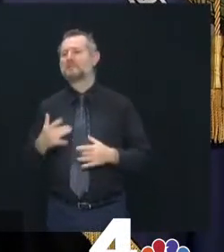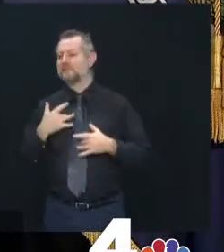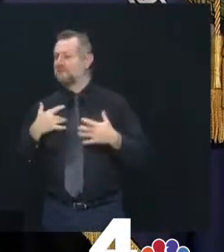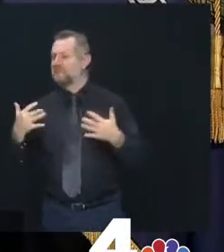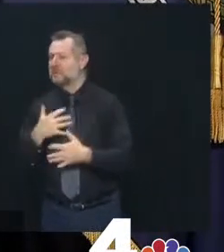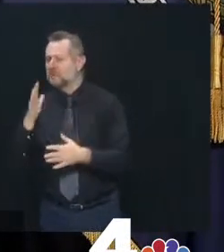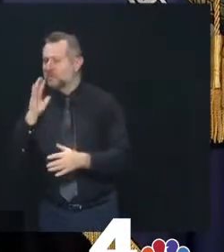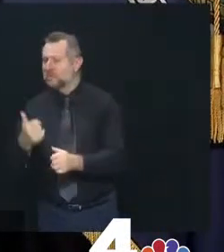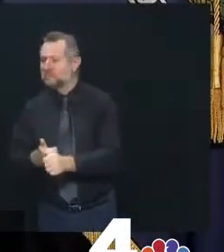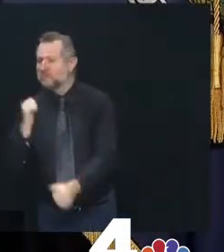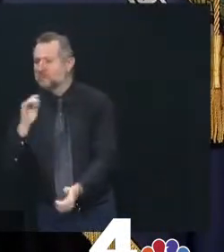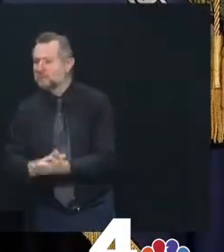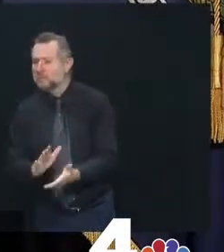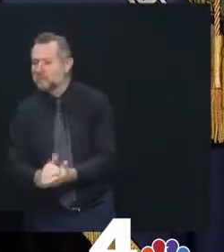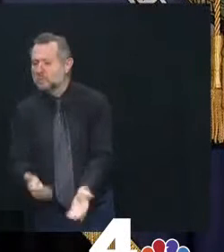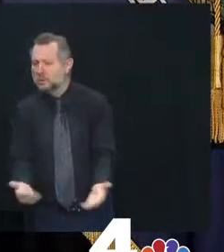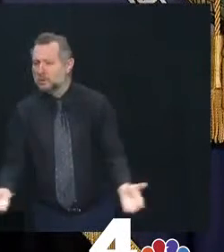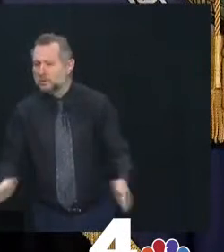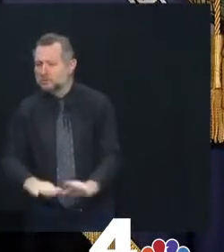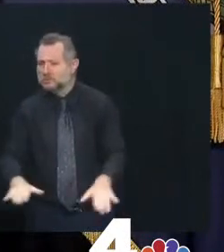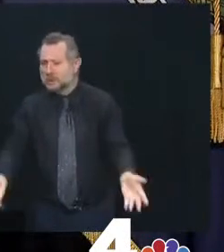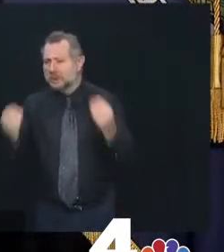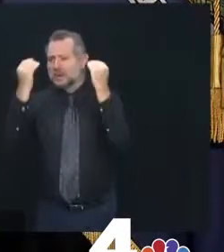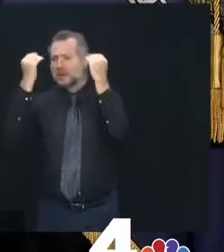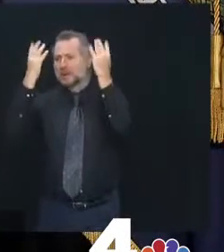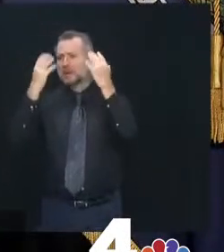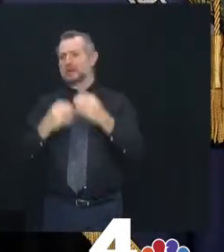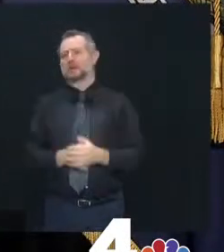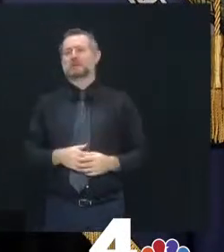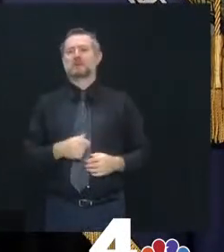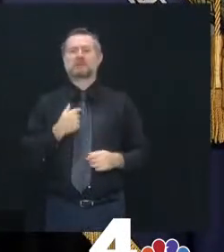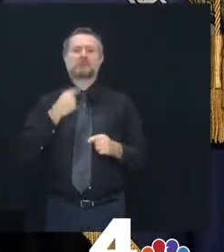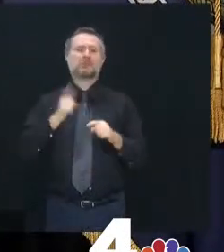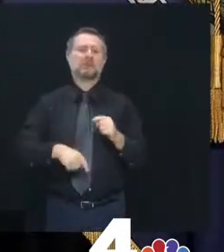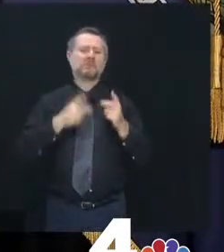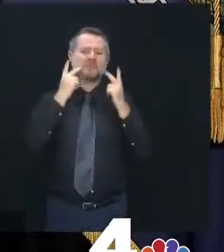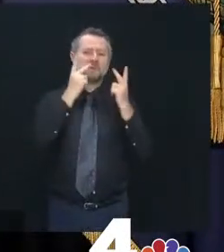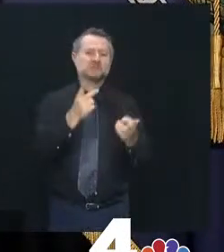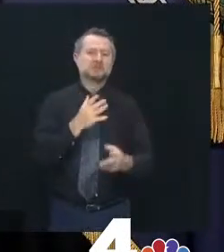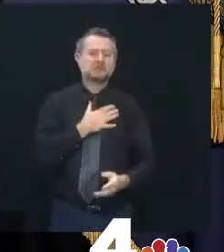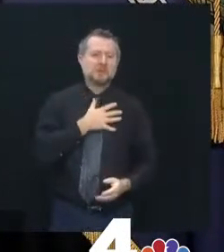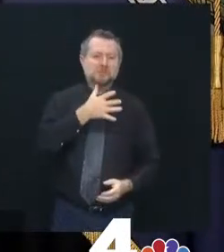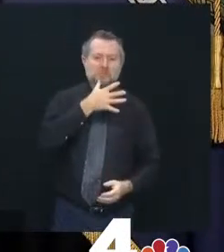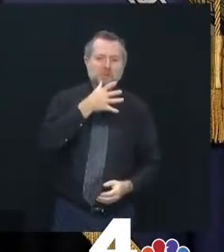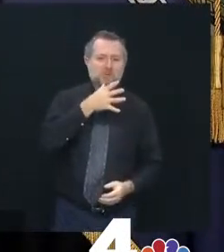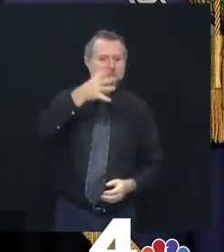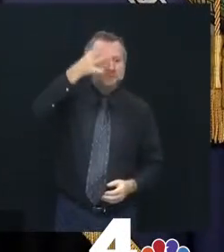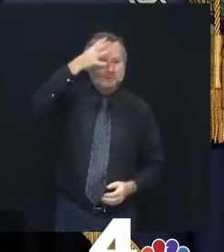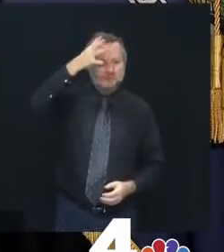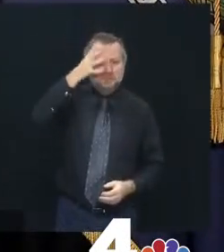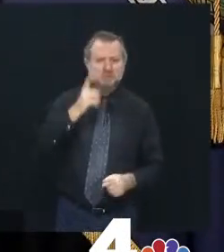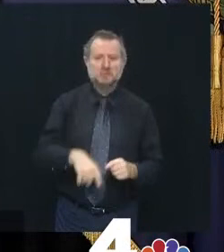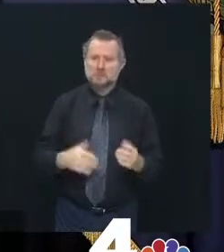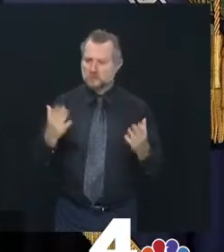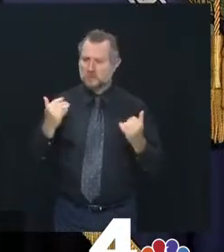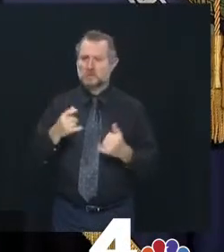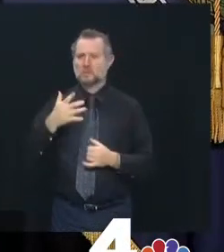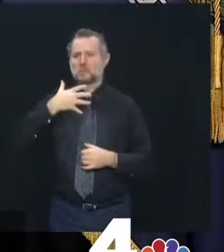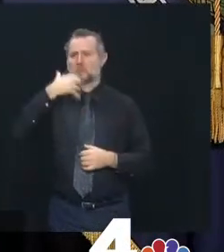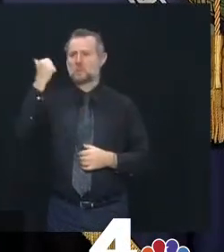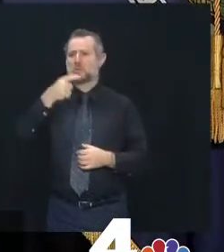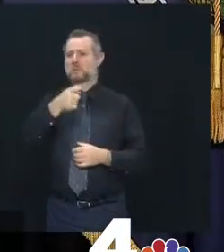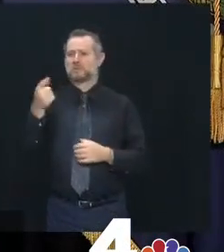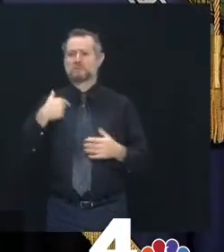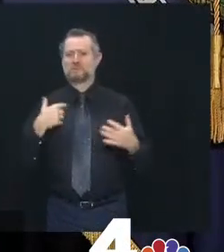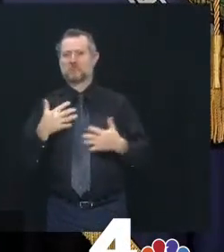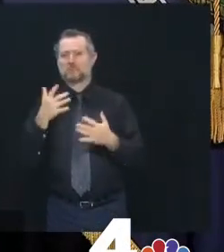behind. I haven't been able to see my mother and my father because they're elderly, and I'm afraid to